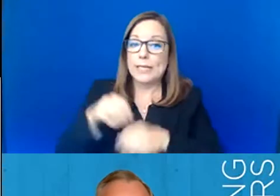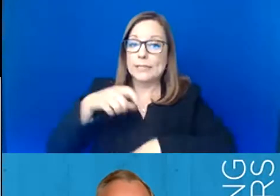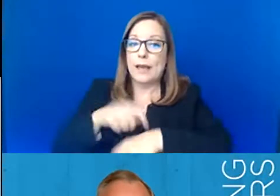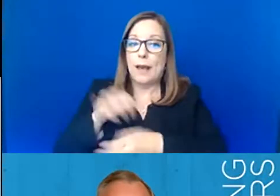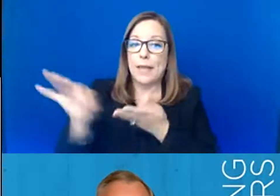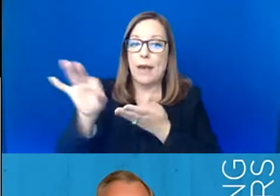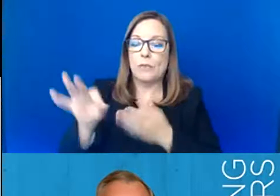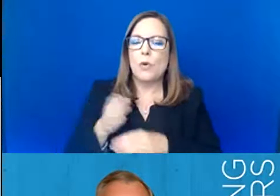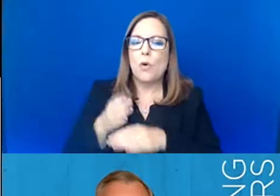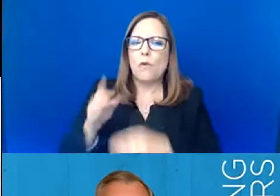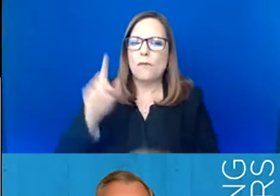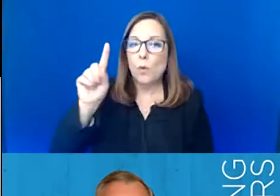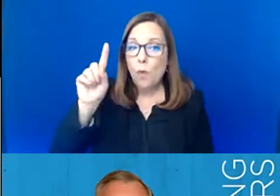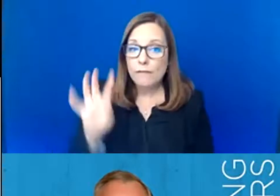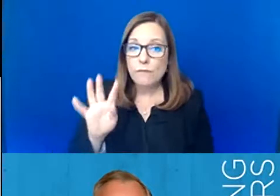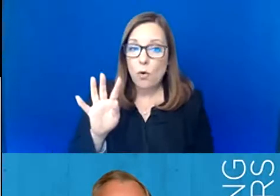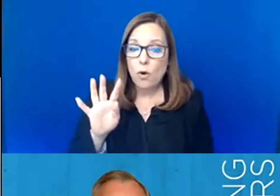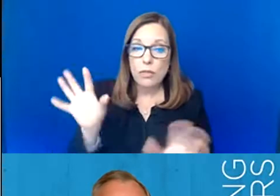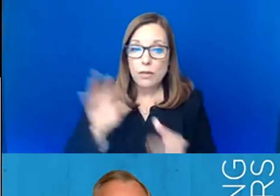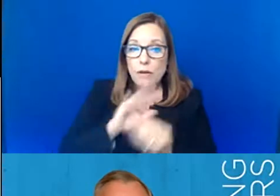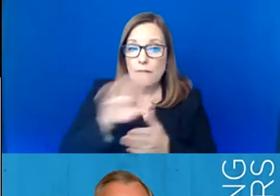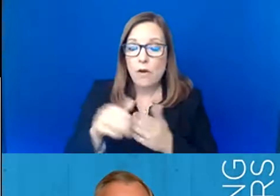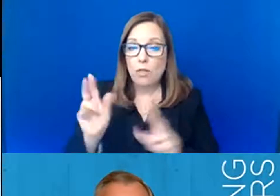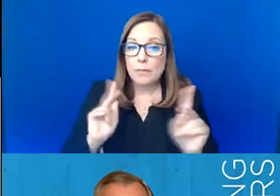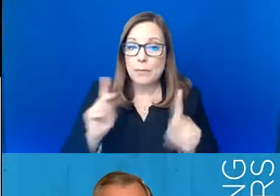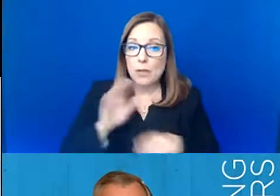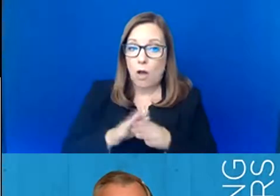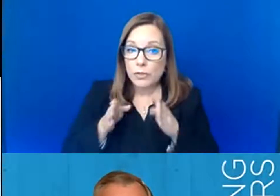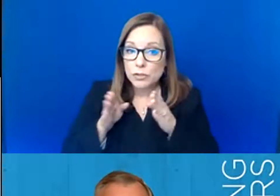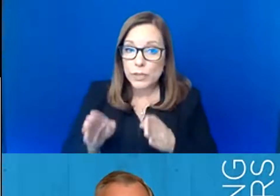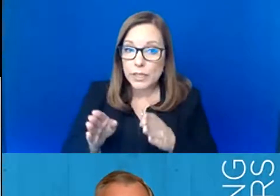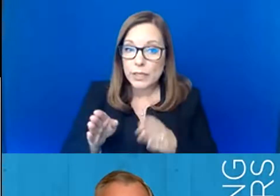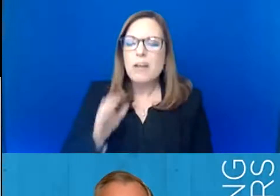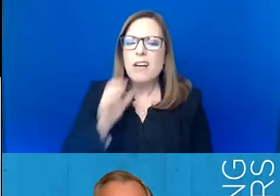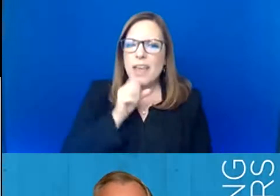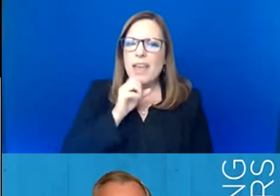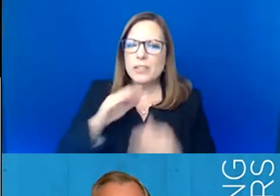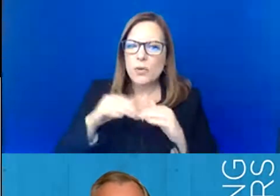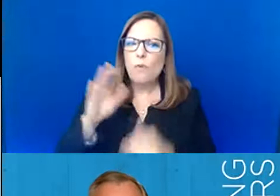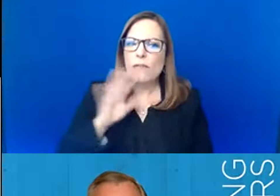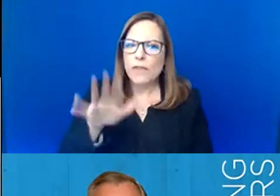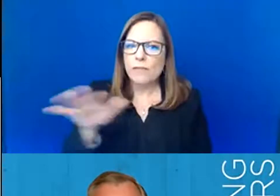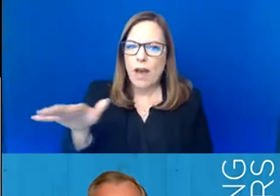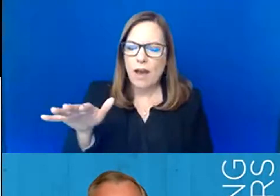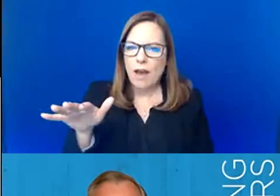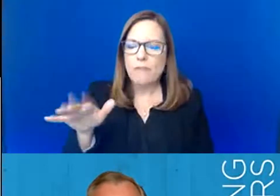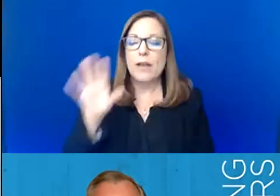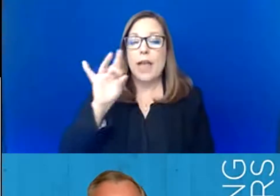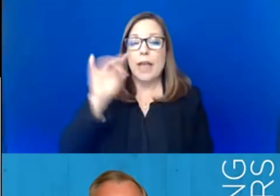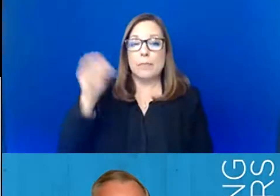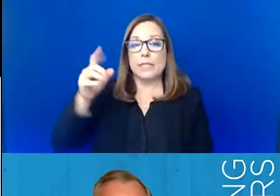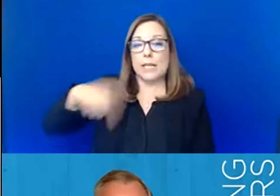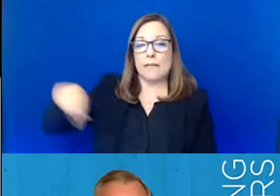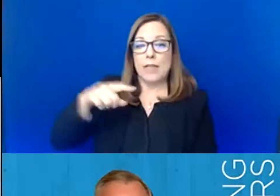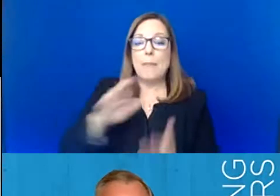a quarter of the folks on the streets are 55 plus. 88% of those became homeless in